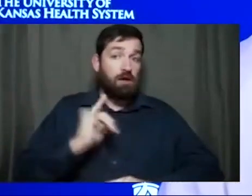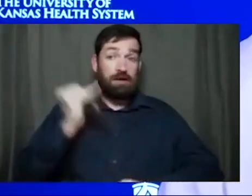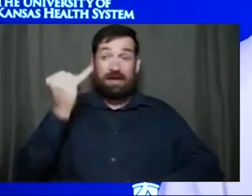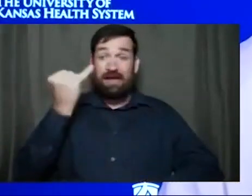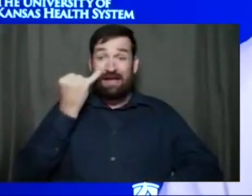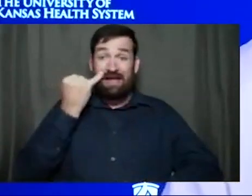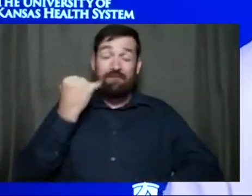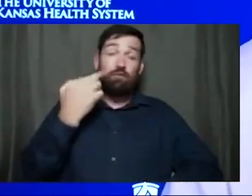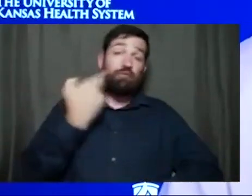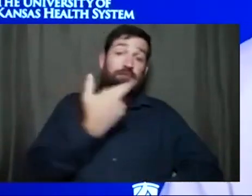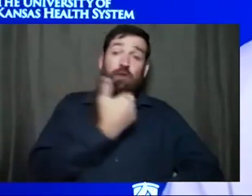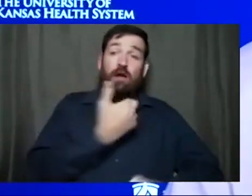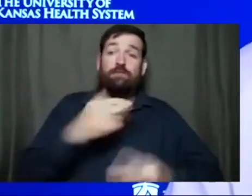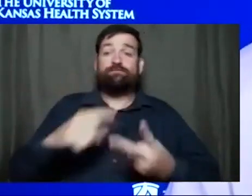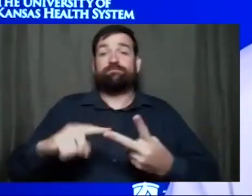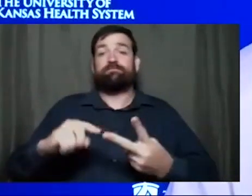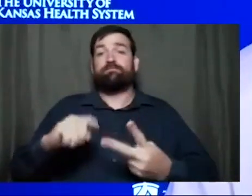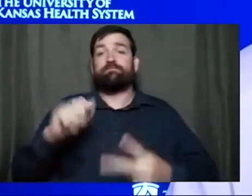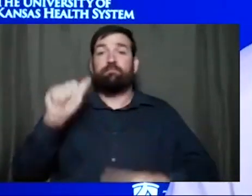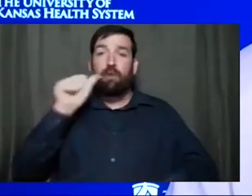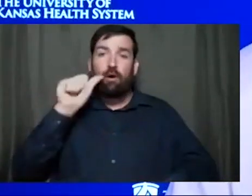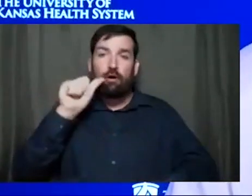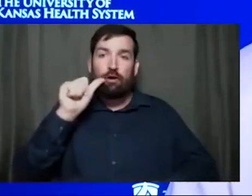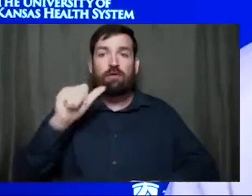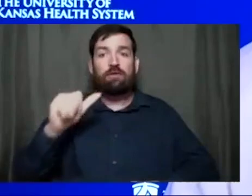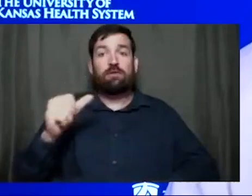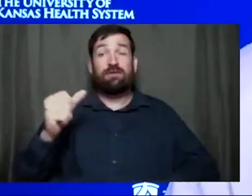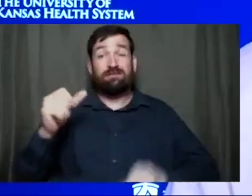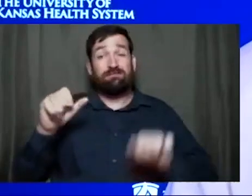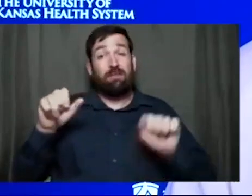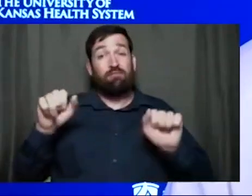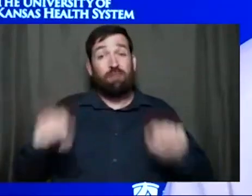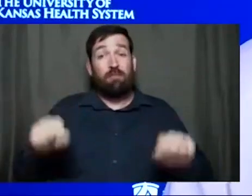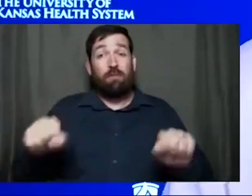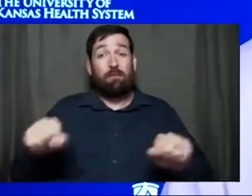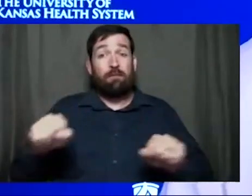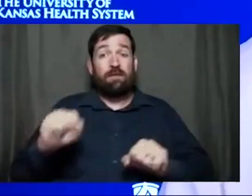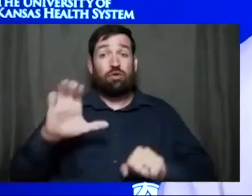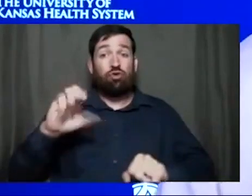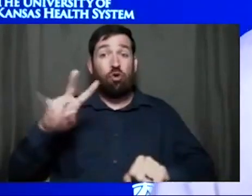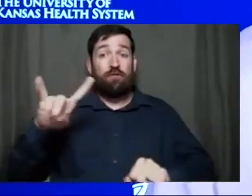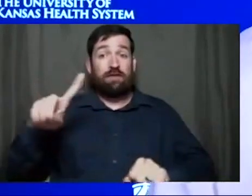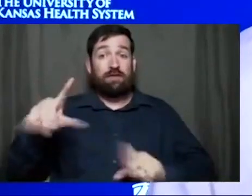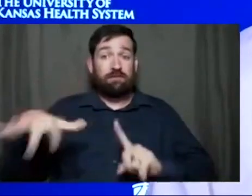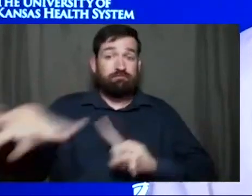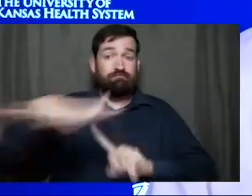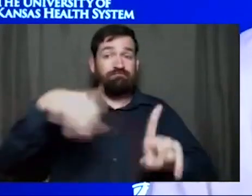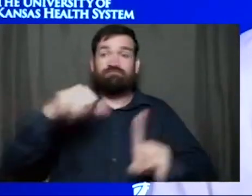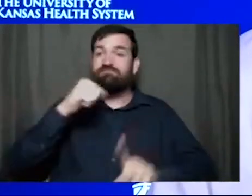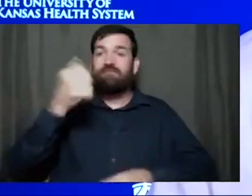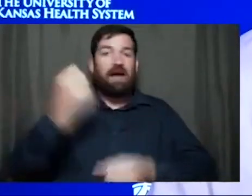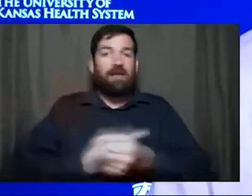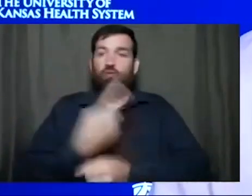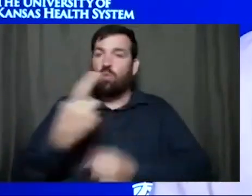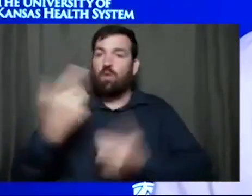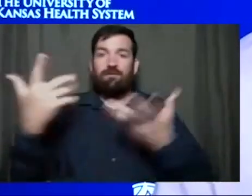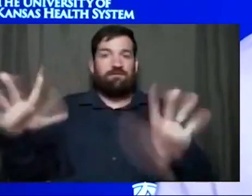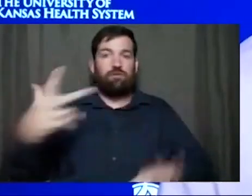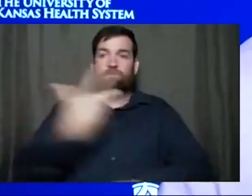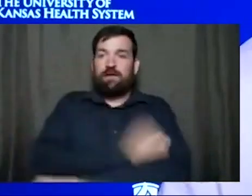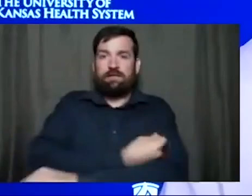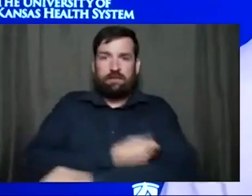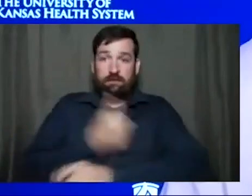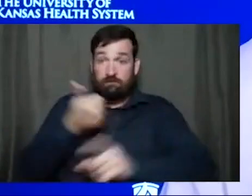you have to understand that there is probably COVID around that area, that everybody is not vaccinated. How comfortable are you with